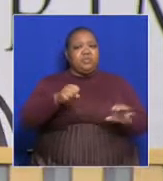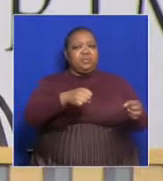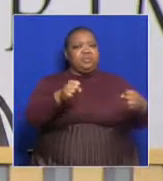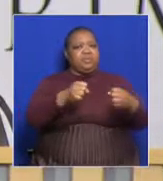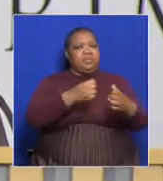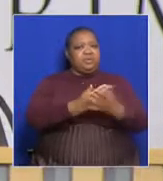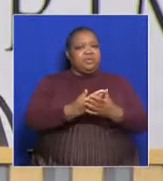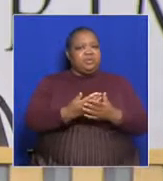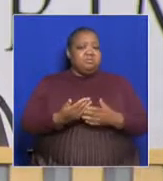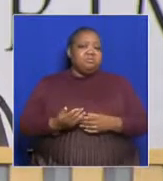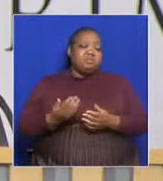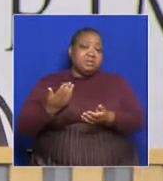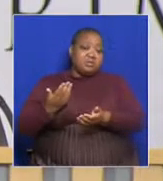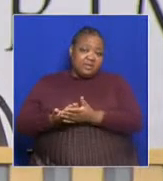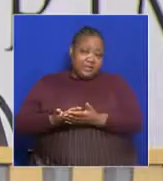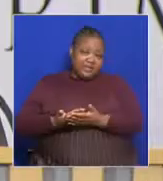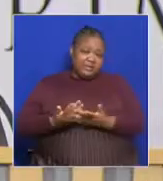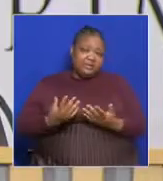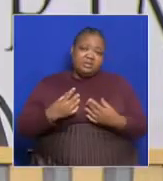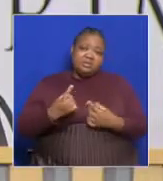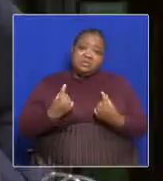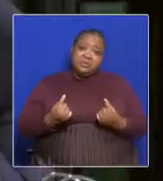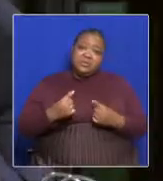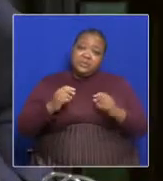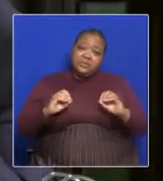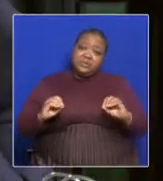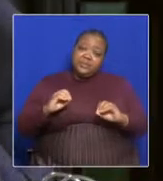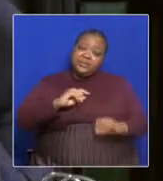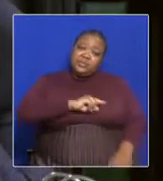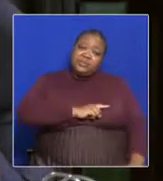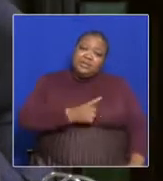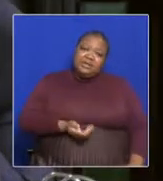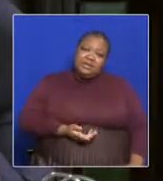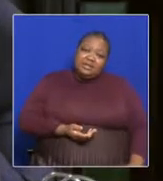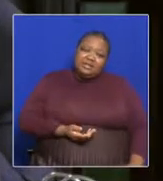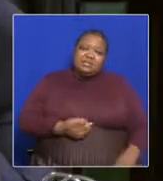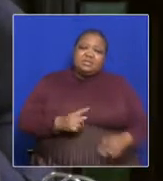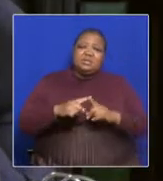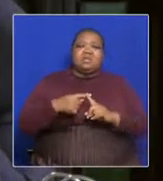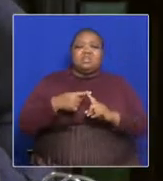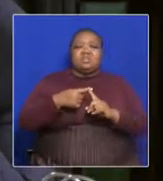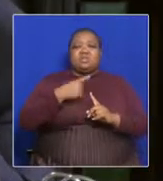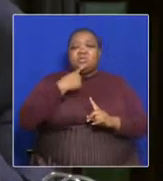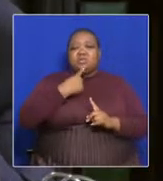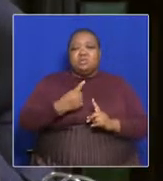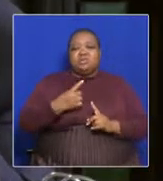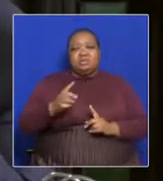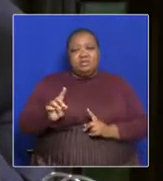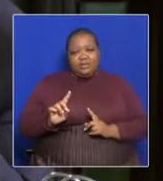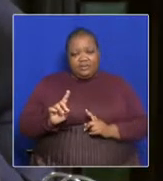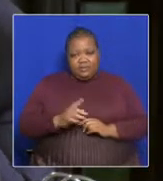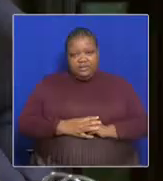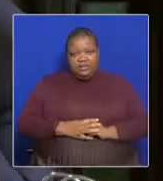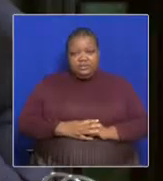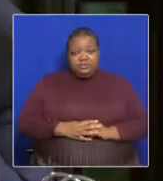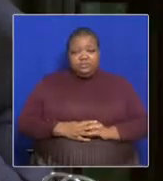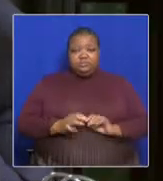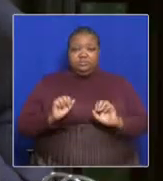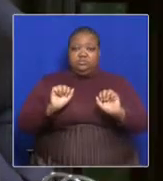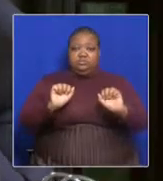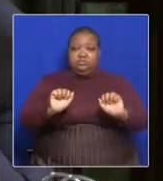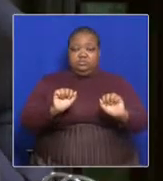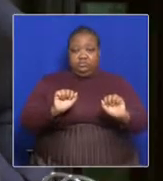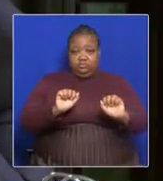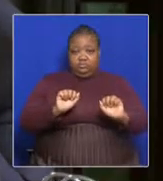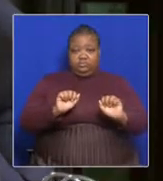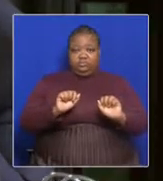Chair. Why did you not do it? So it's not an excuse to say that your own at